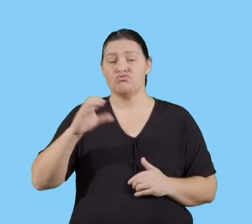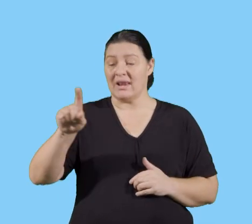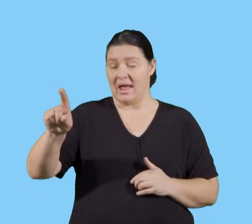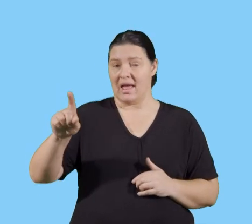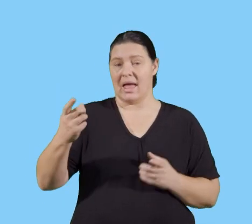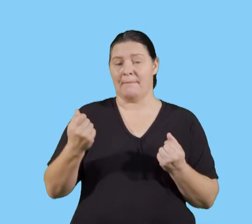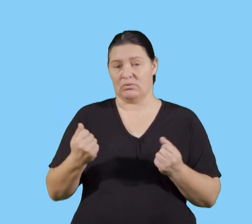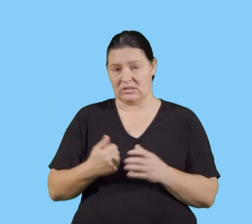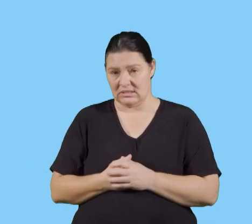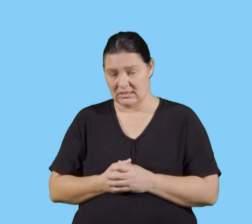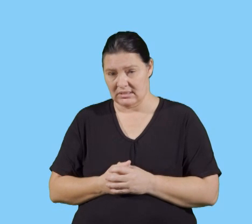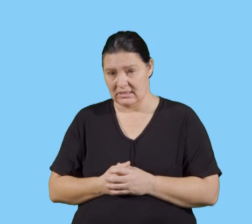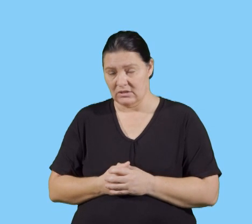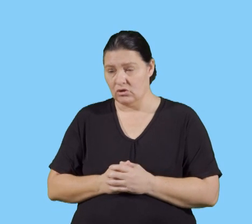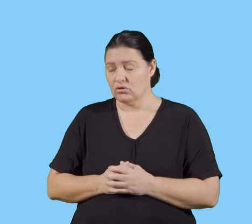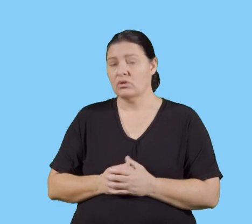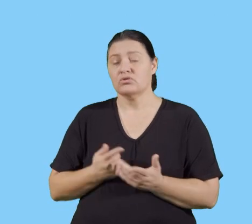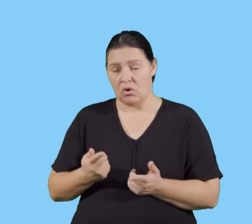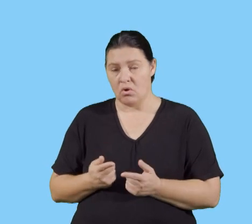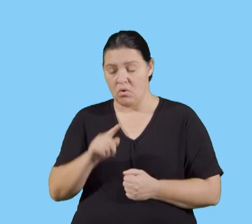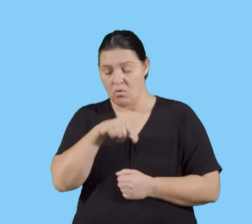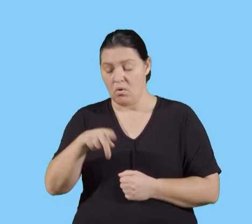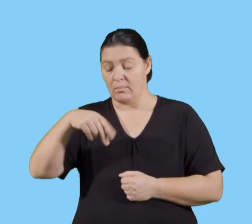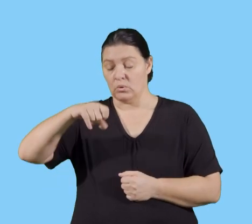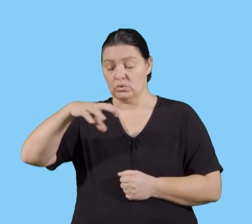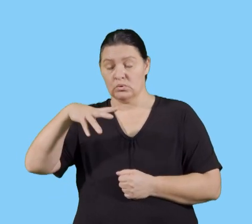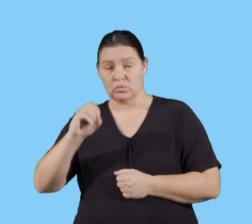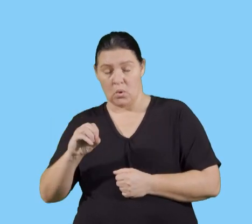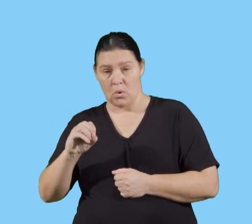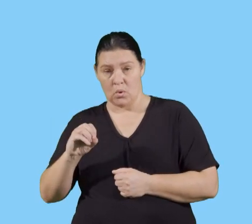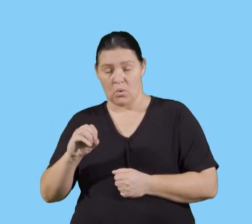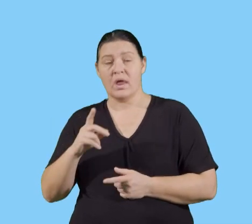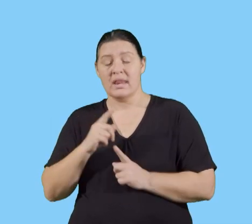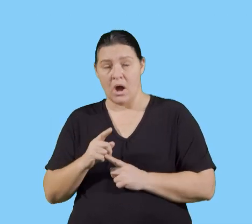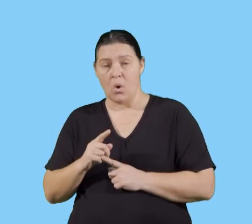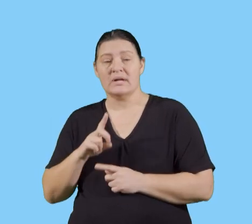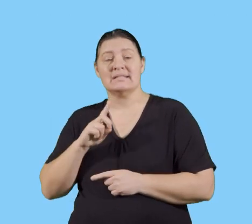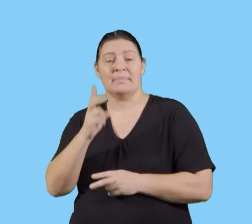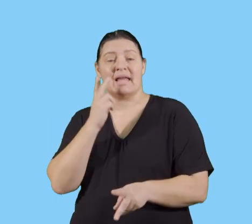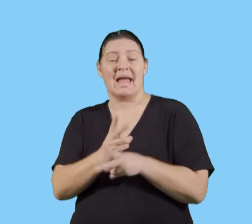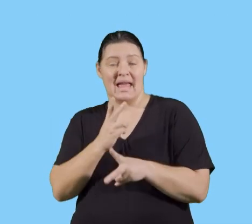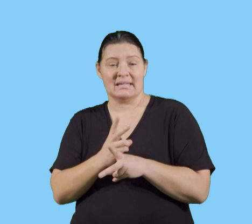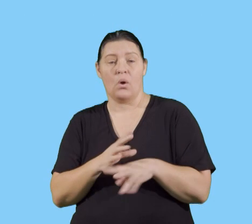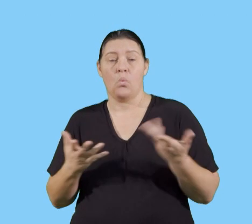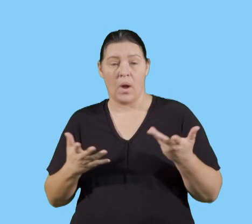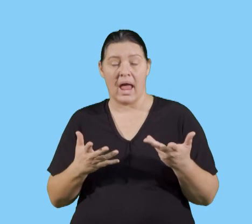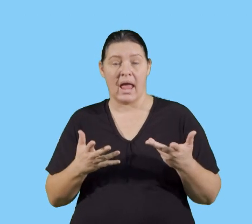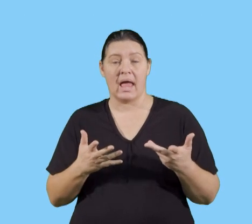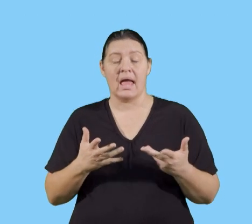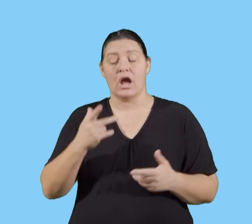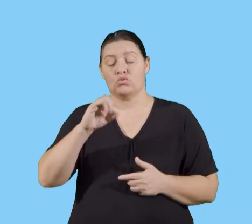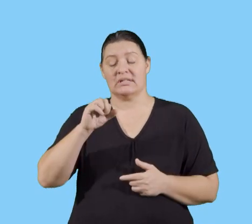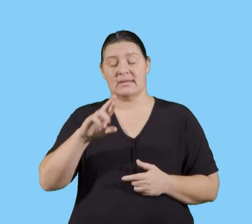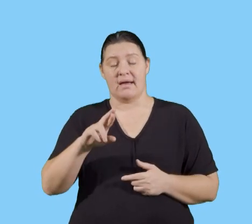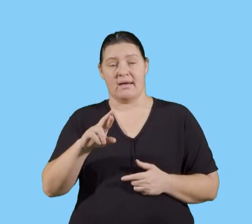coming now to Pronto Distributors, and we're going to debit it again in the creditors control. Once you